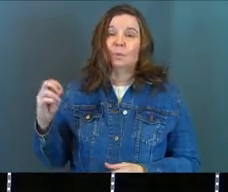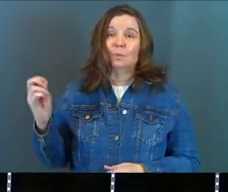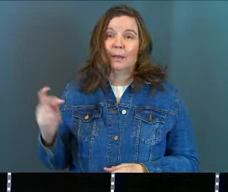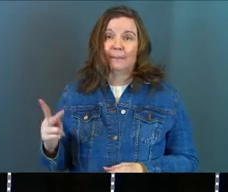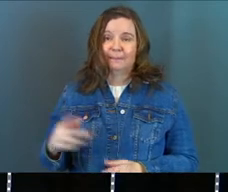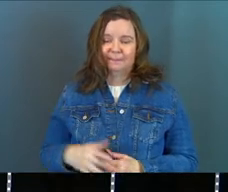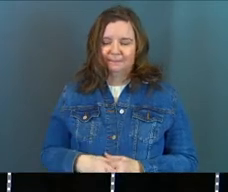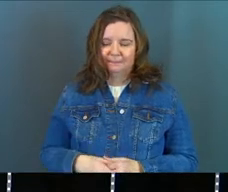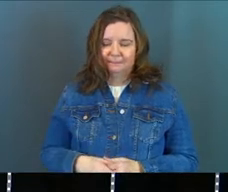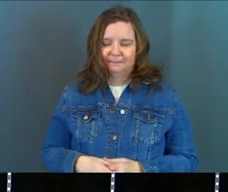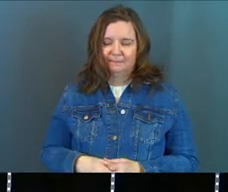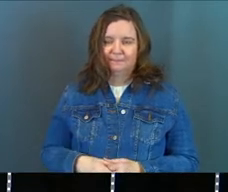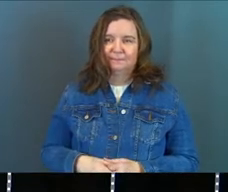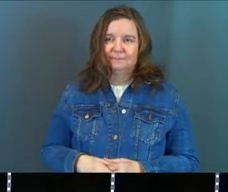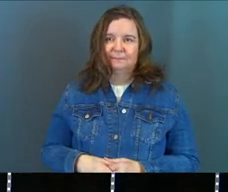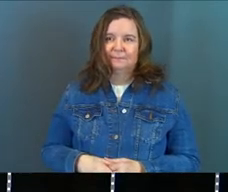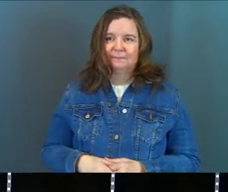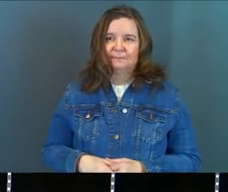Okay.